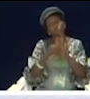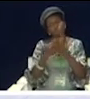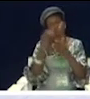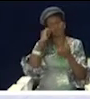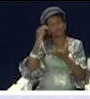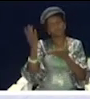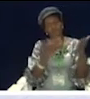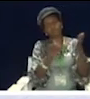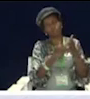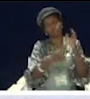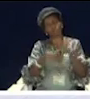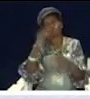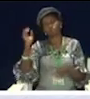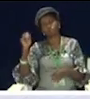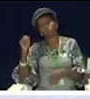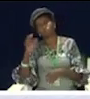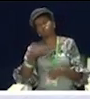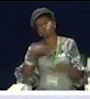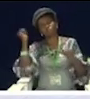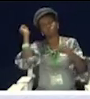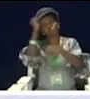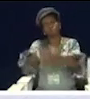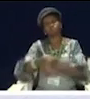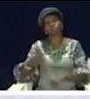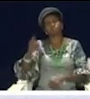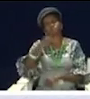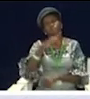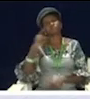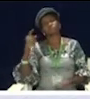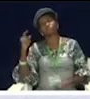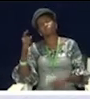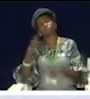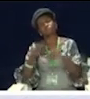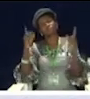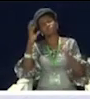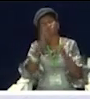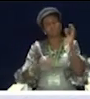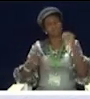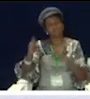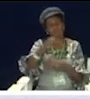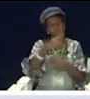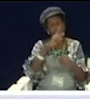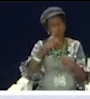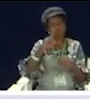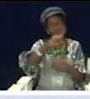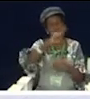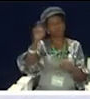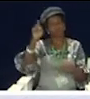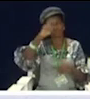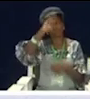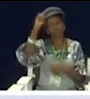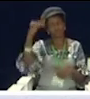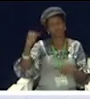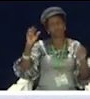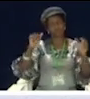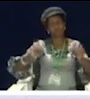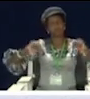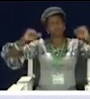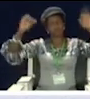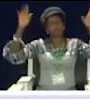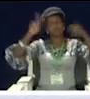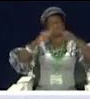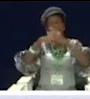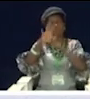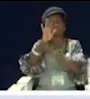out and defeat you. But if you 100% submit to